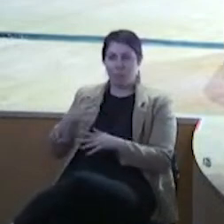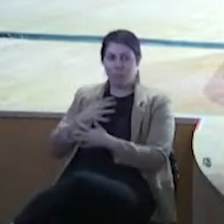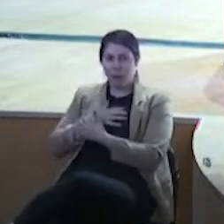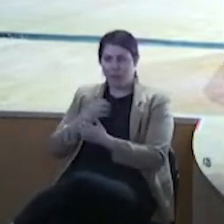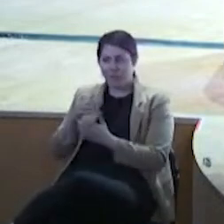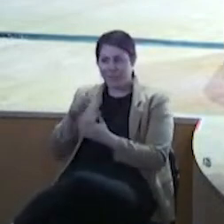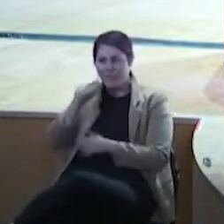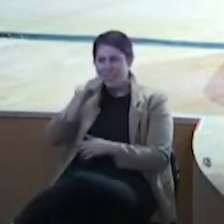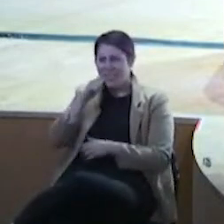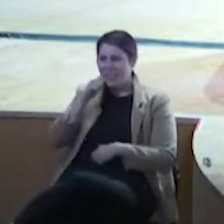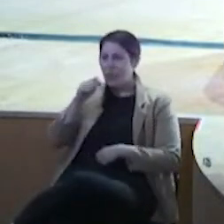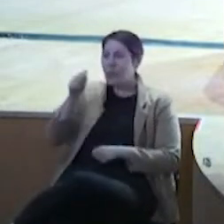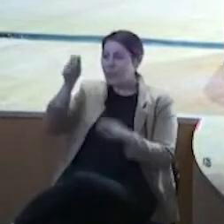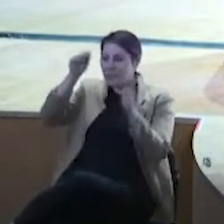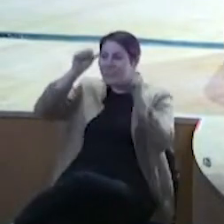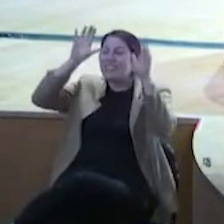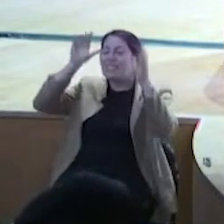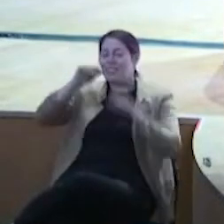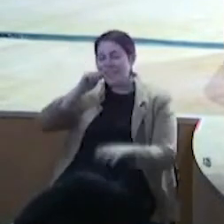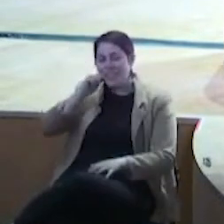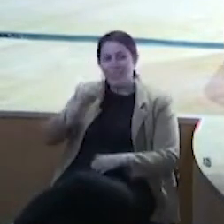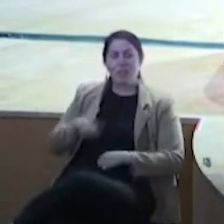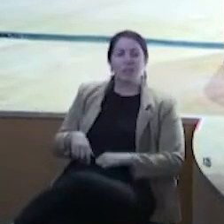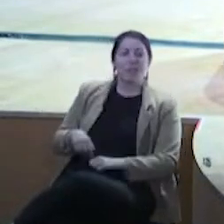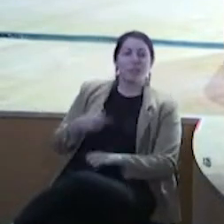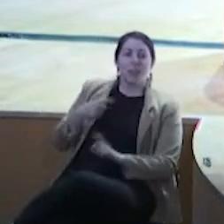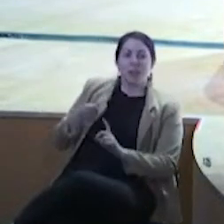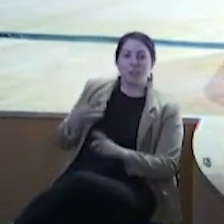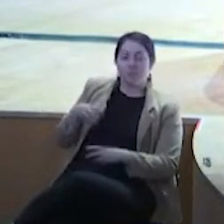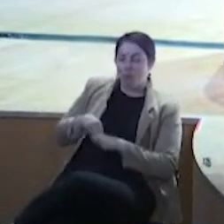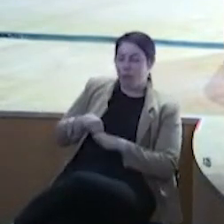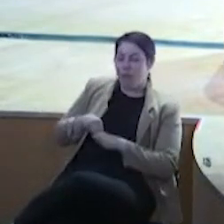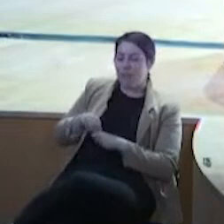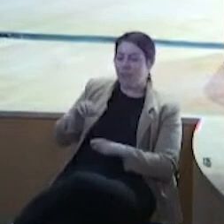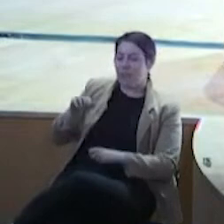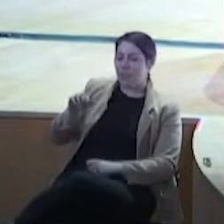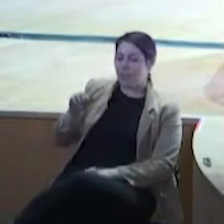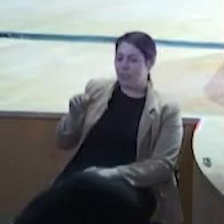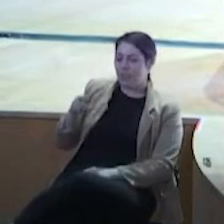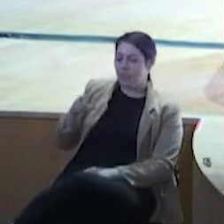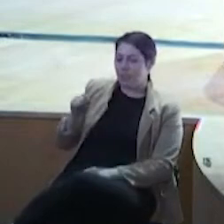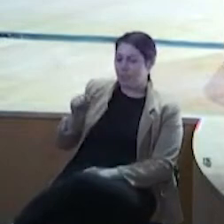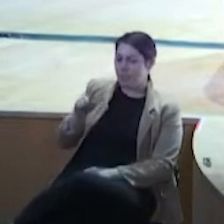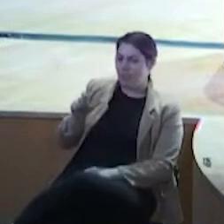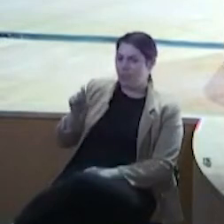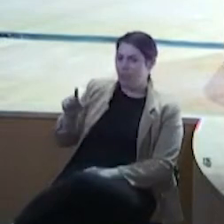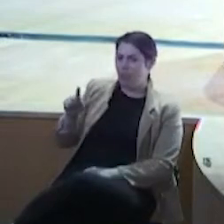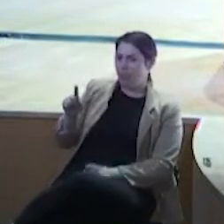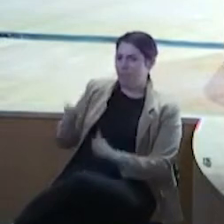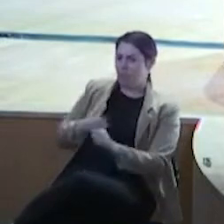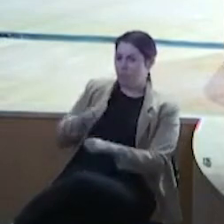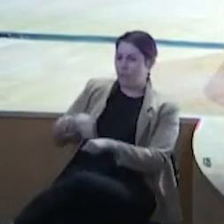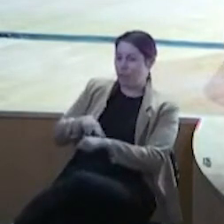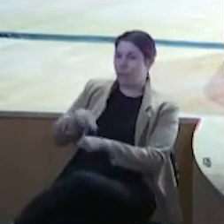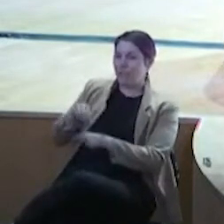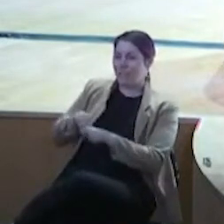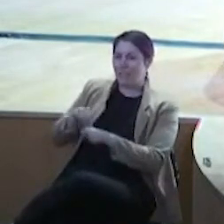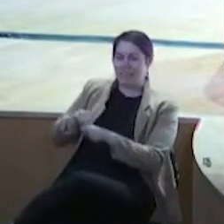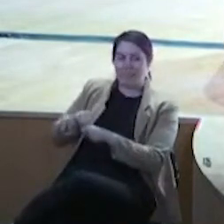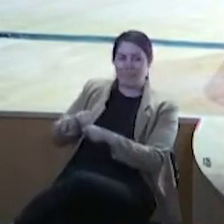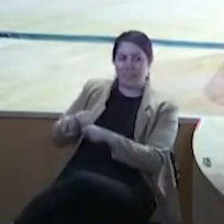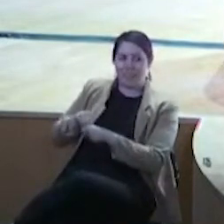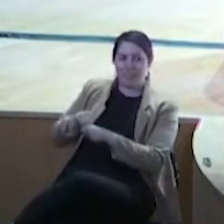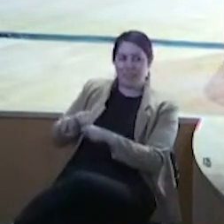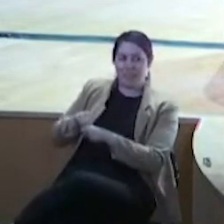is Nicole Norris. I am a member of the Xelaltxw First Nation, located in the heart of the Hulkaminam Territory.